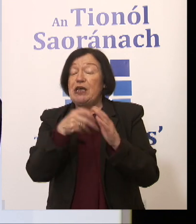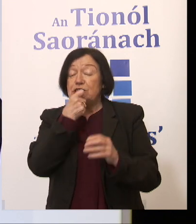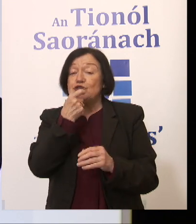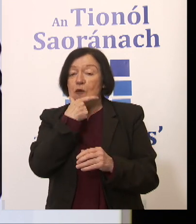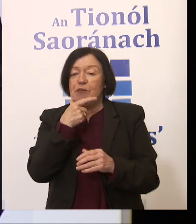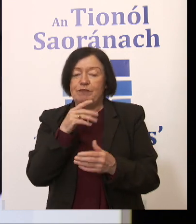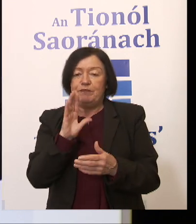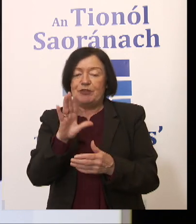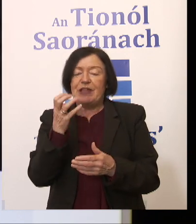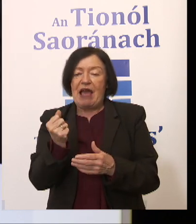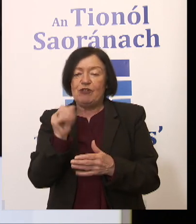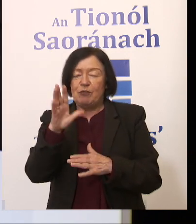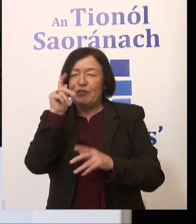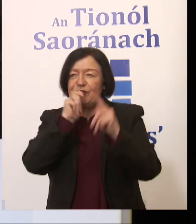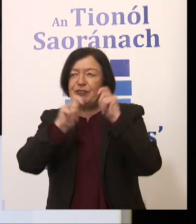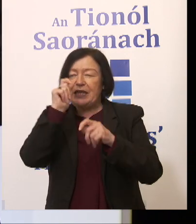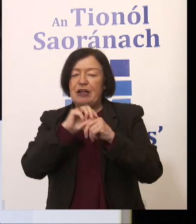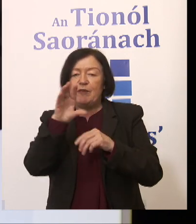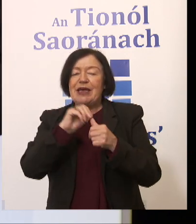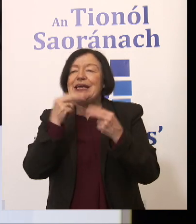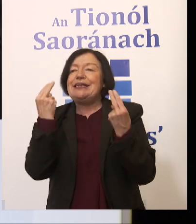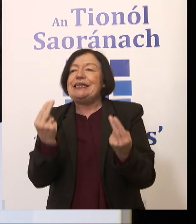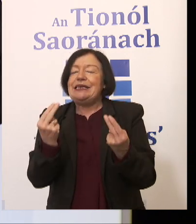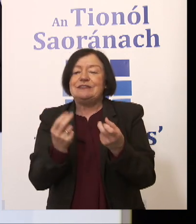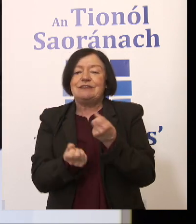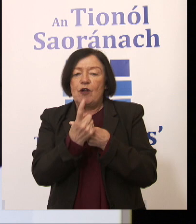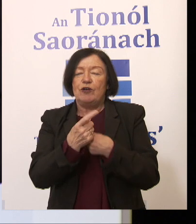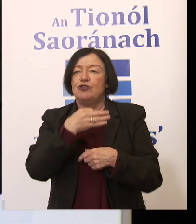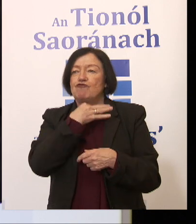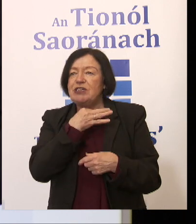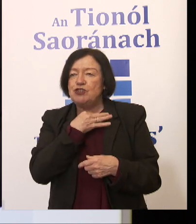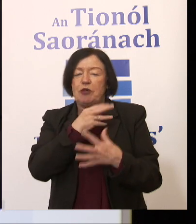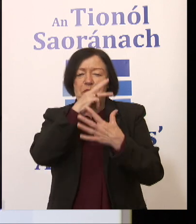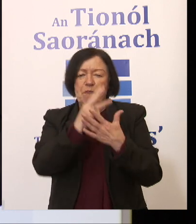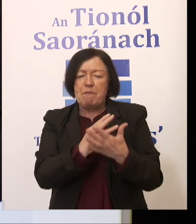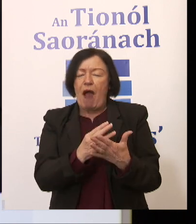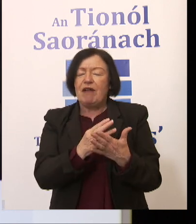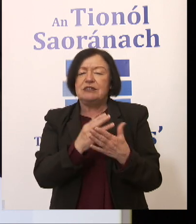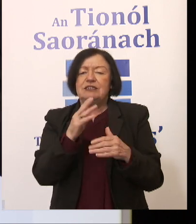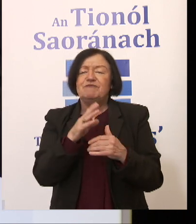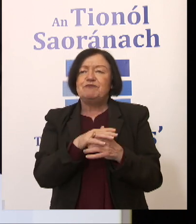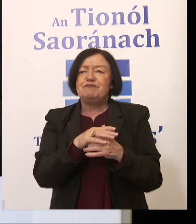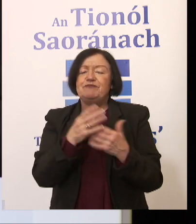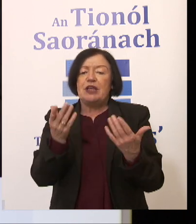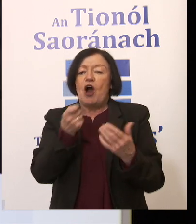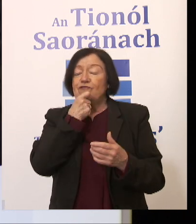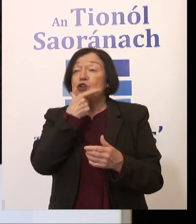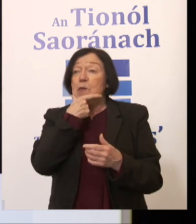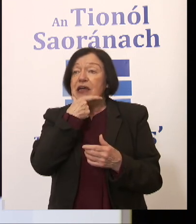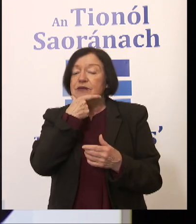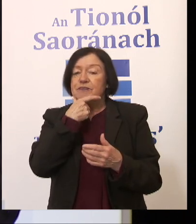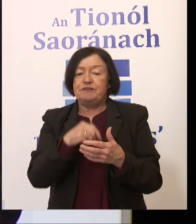must think about the particular needs, the opportunities, the risks, the features of Dublin,